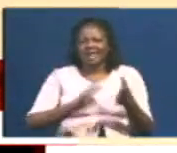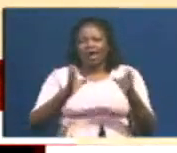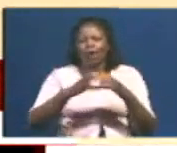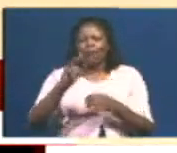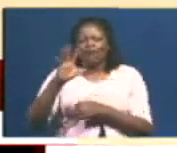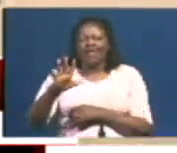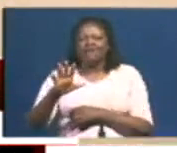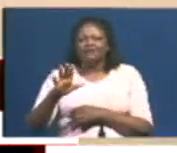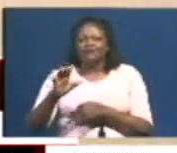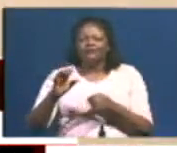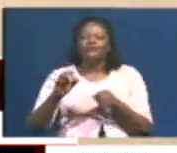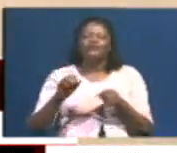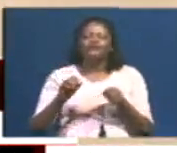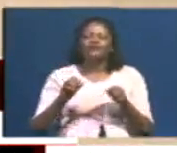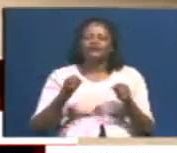25 riders.